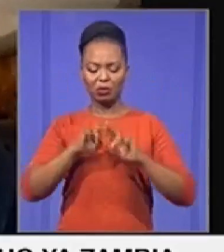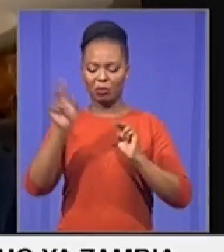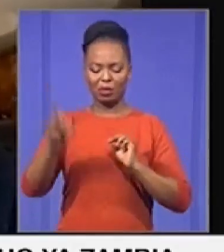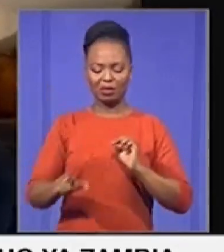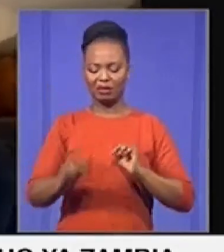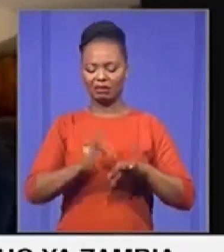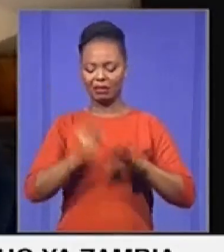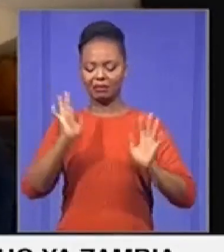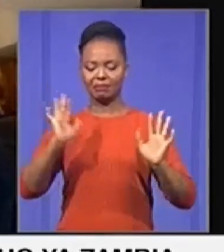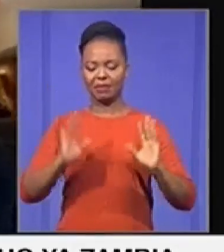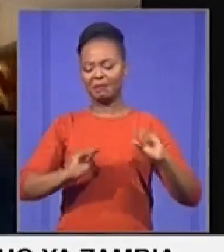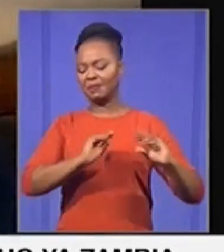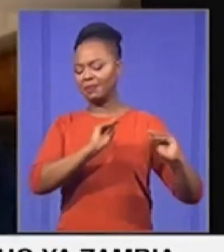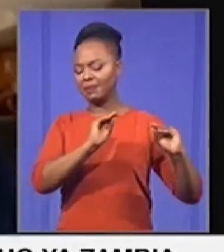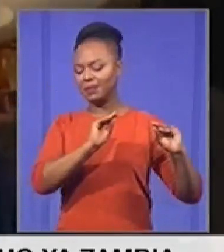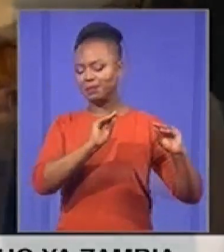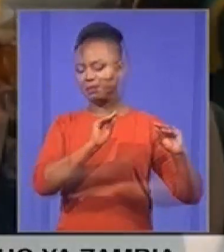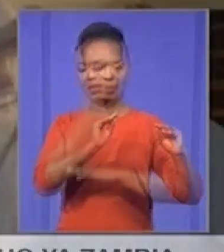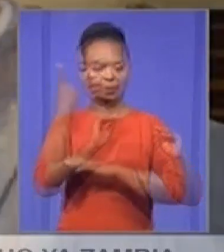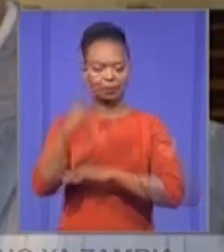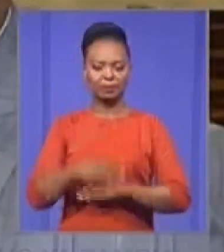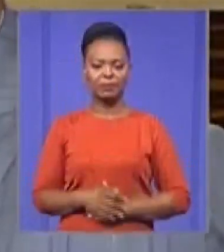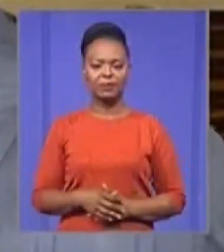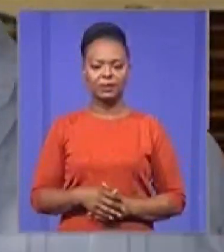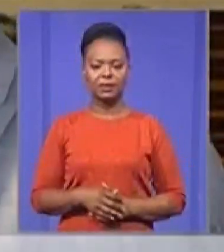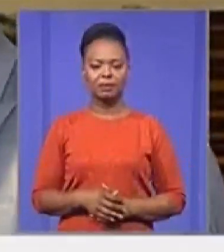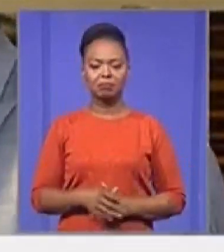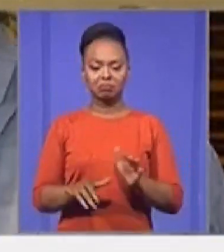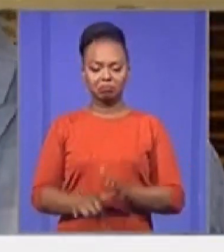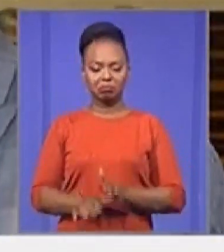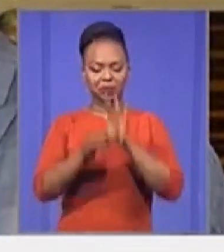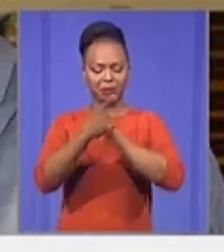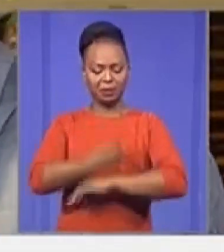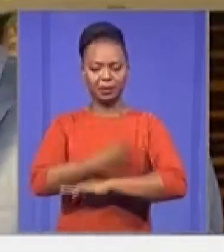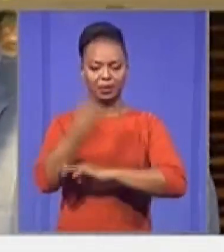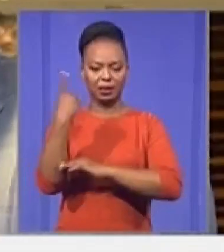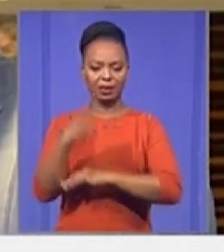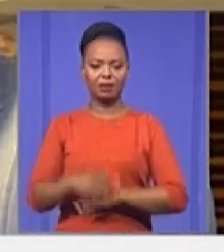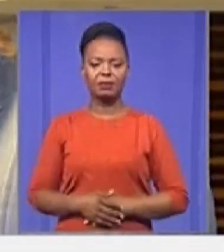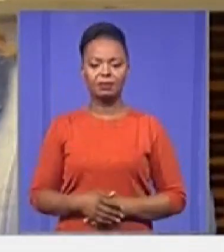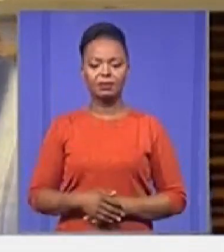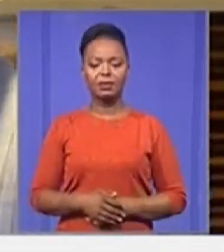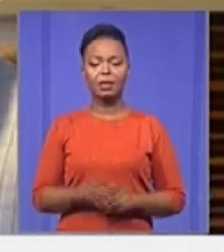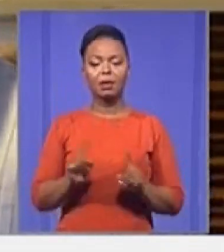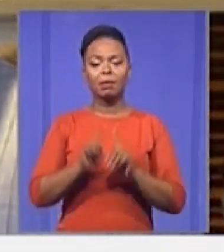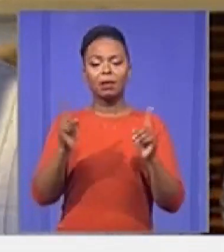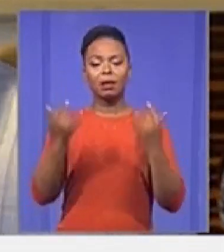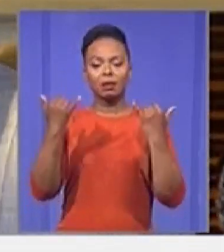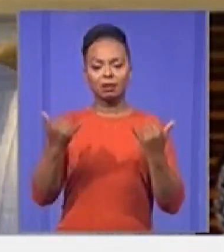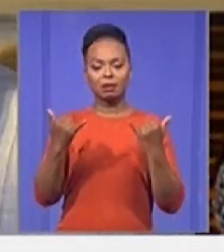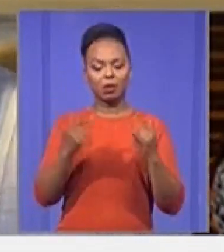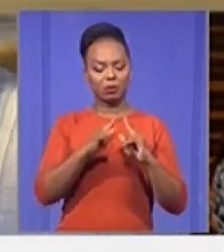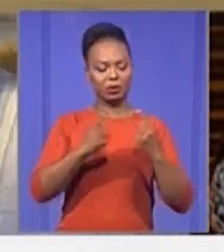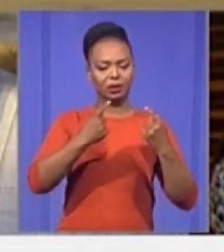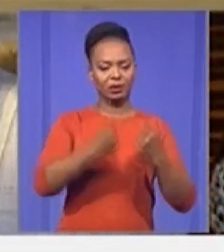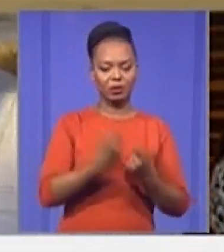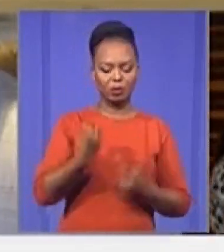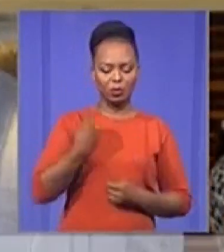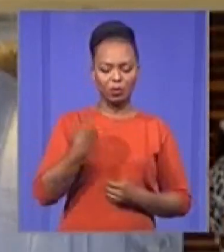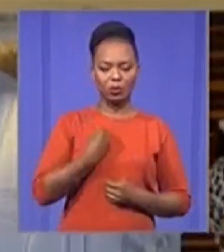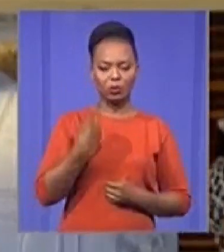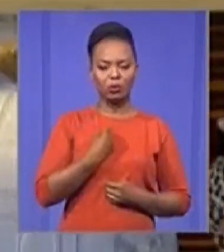Then we just maybe talk about the Congress. It's a very significant day, as I just said, that we're sending them today as the youth, and